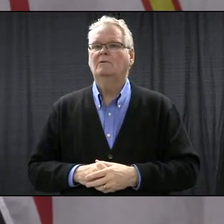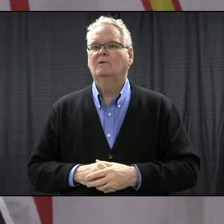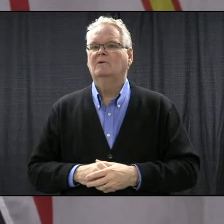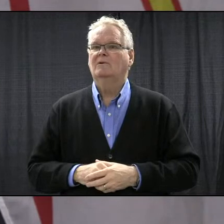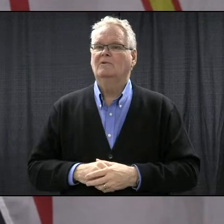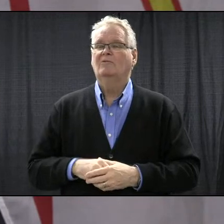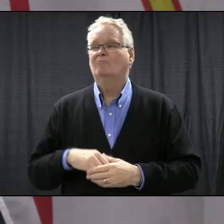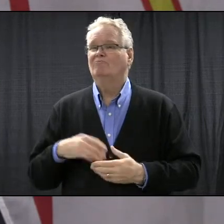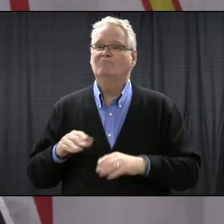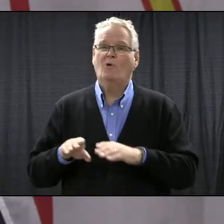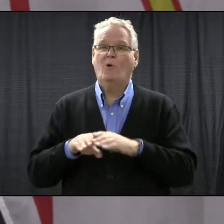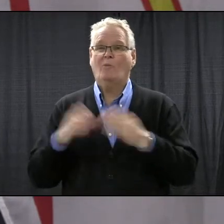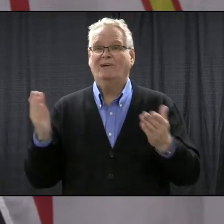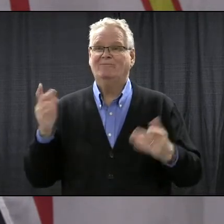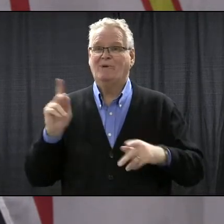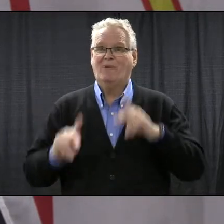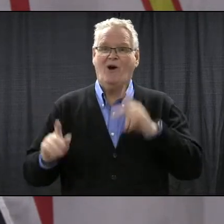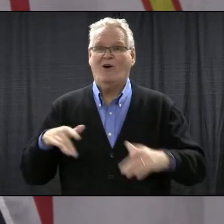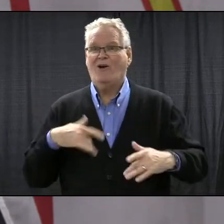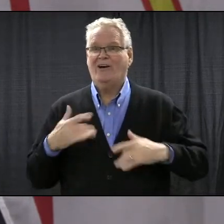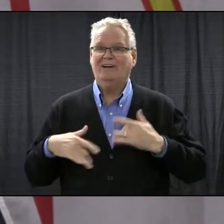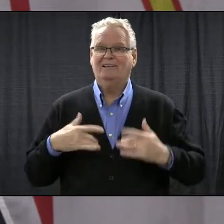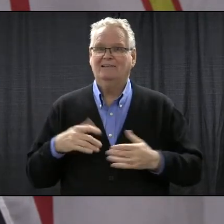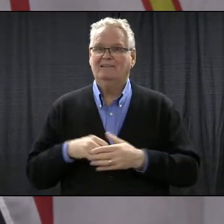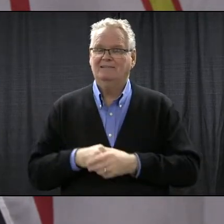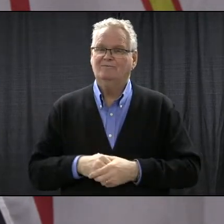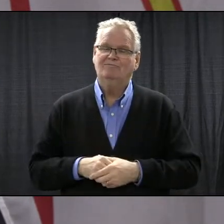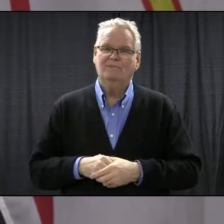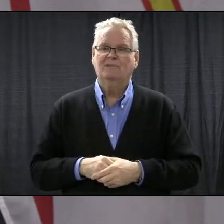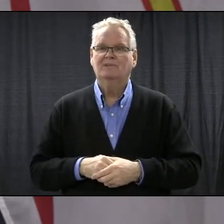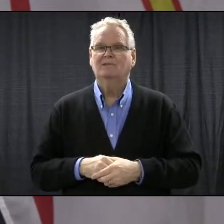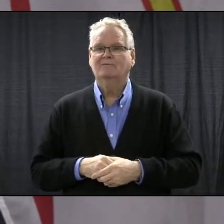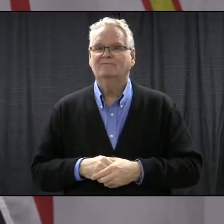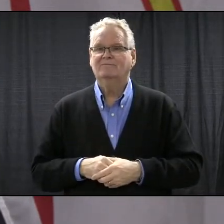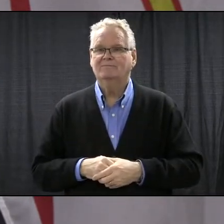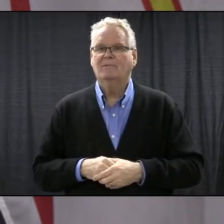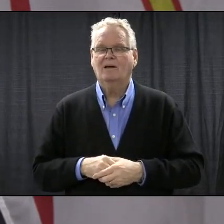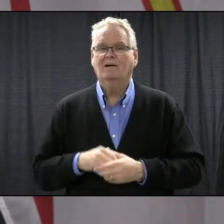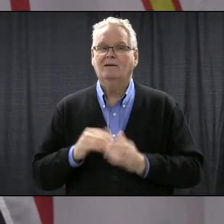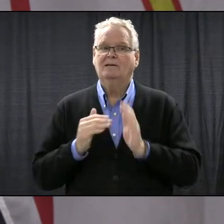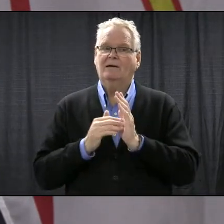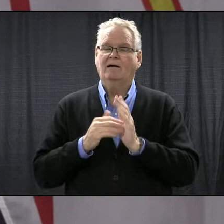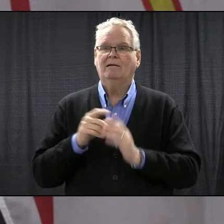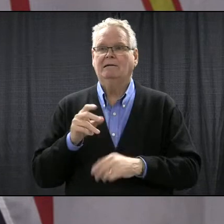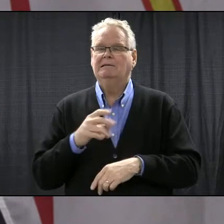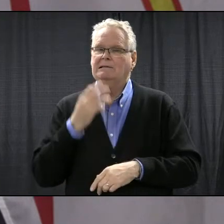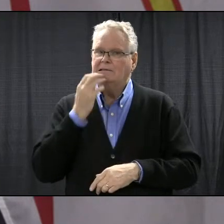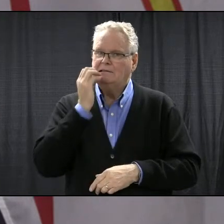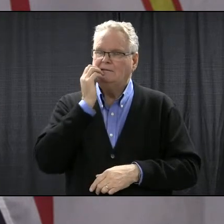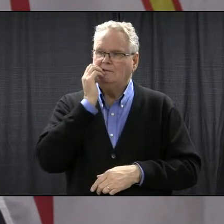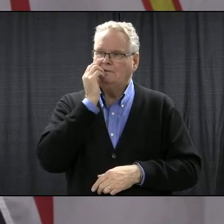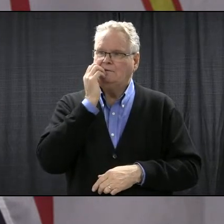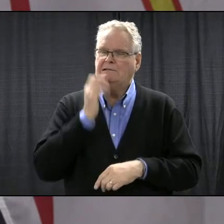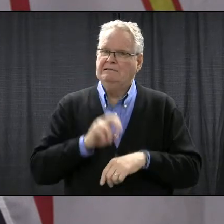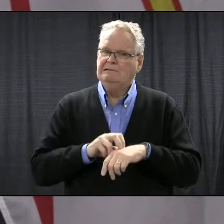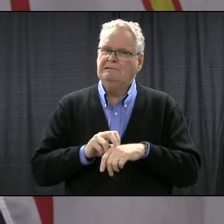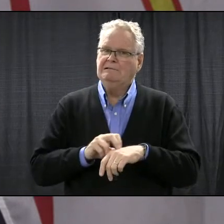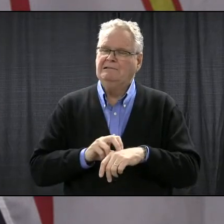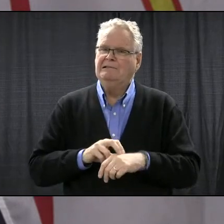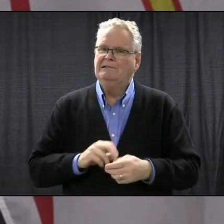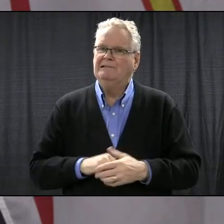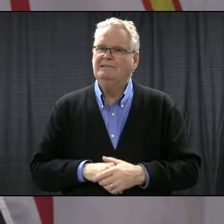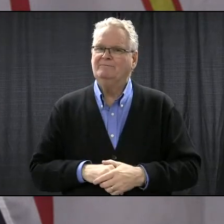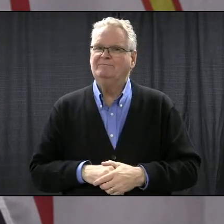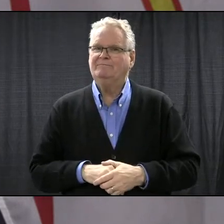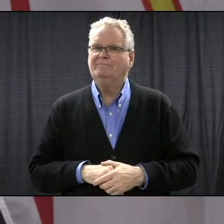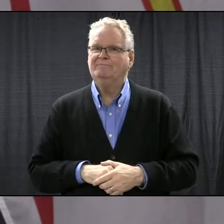Thanks, Richard. I'm always concerned about that, not just now. So, I think